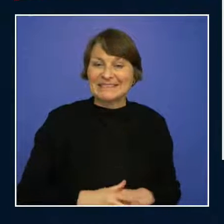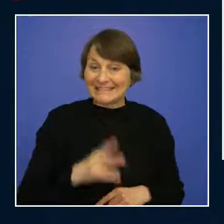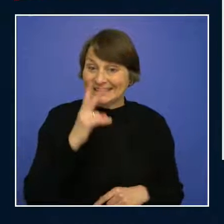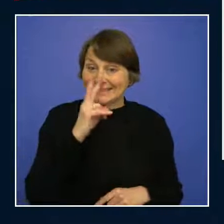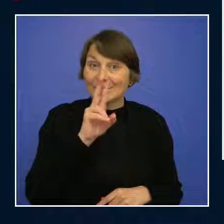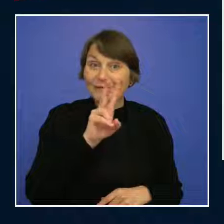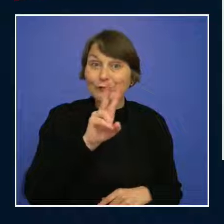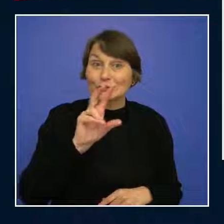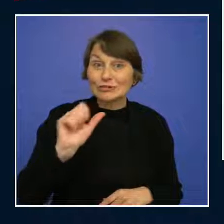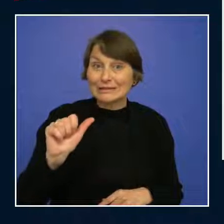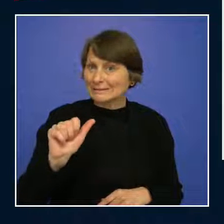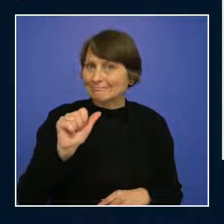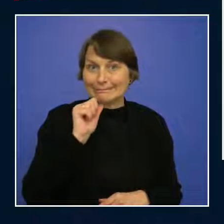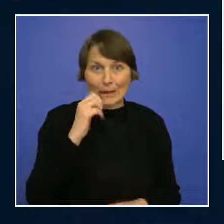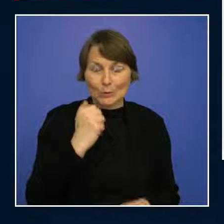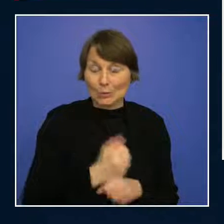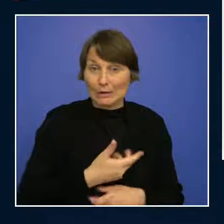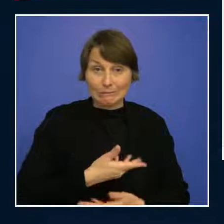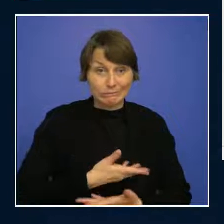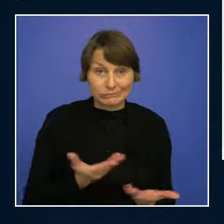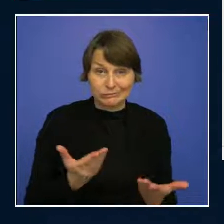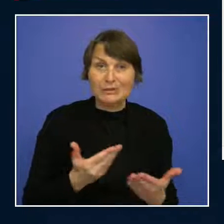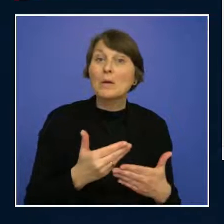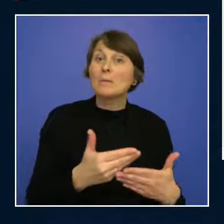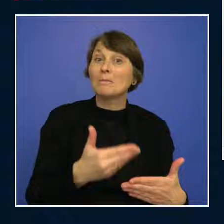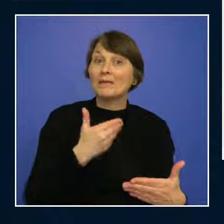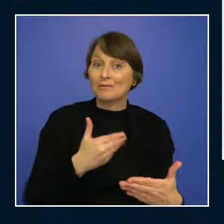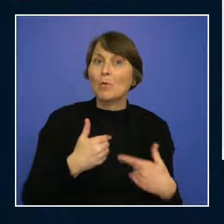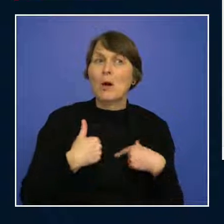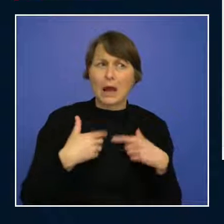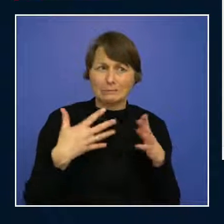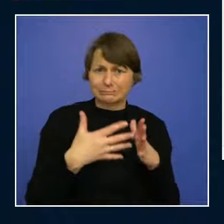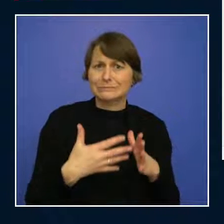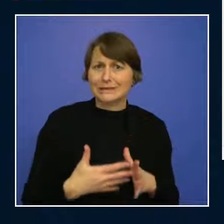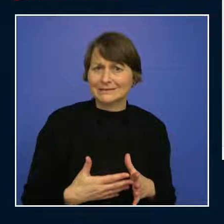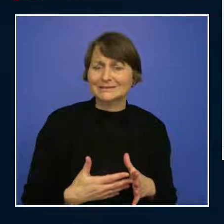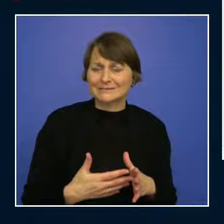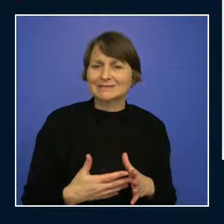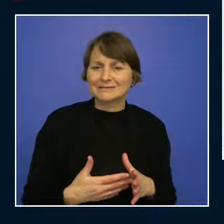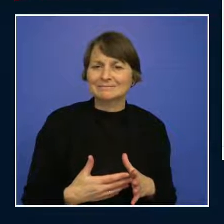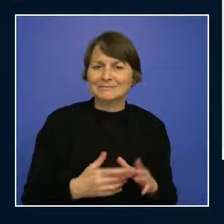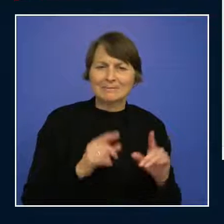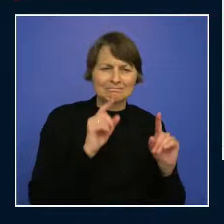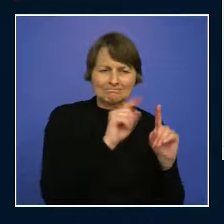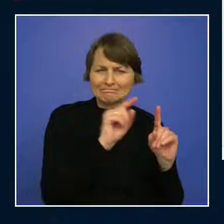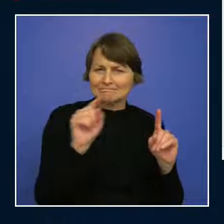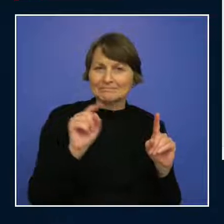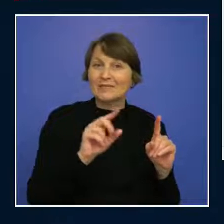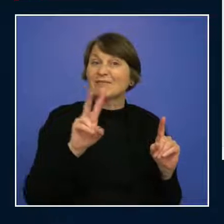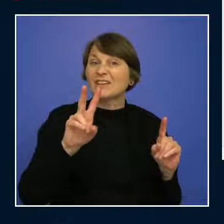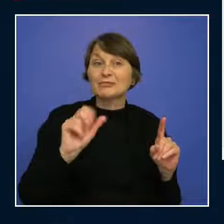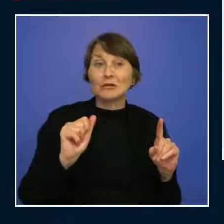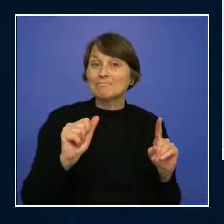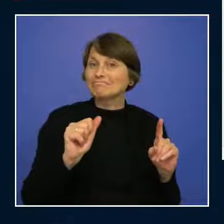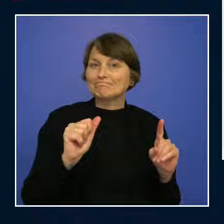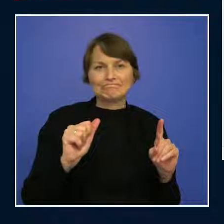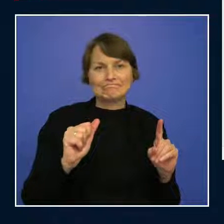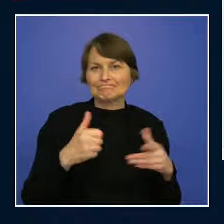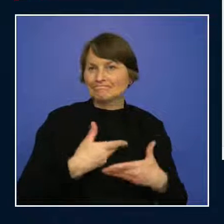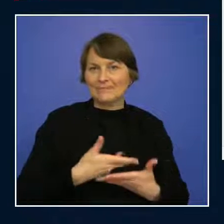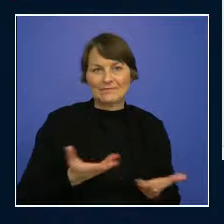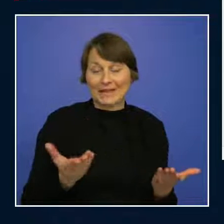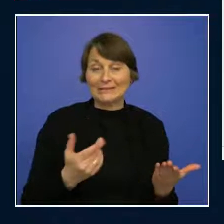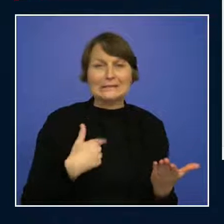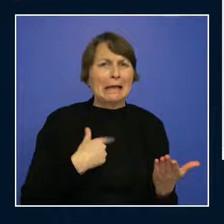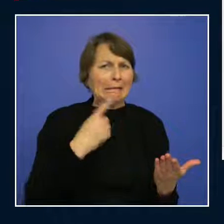but I was testing this before I came on screen with you guys and girls, and Virginia was not working, so I suspect that something in the background